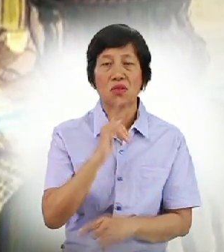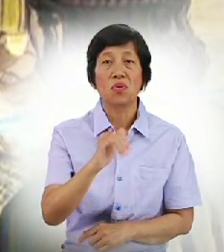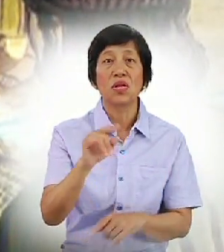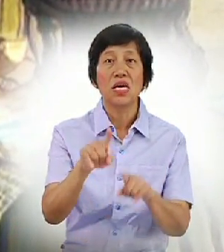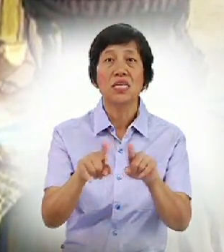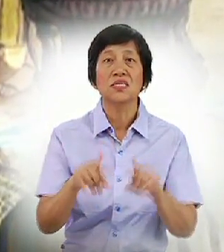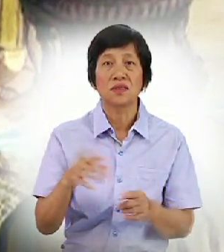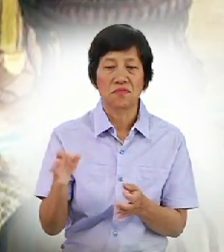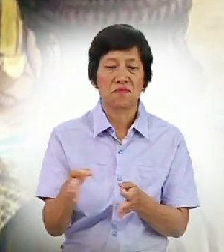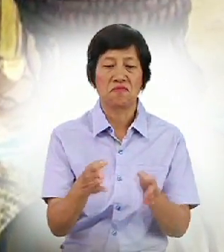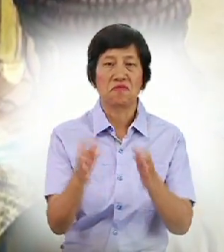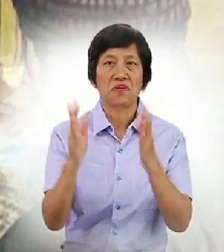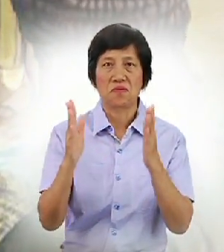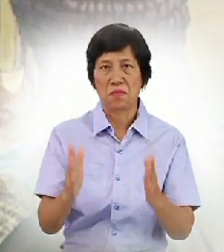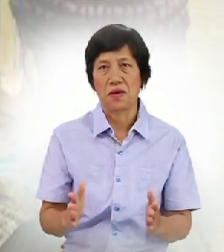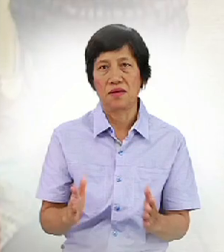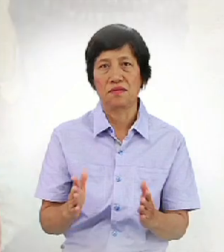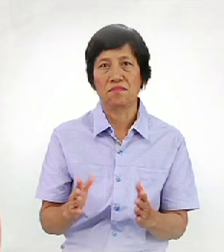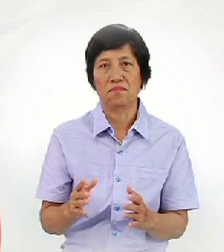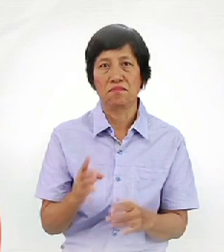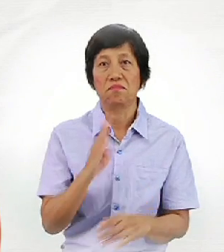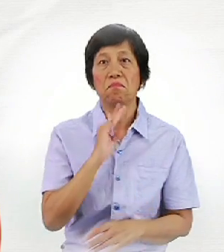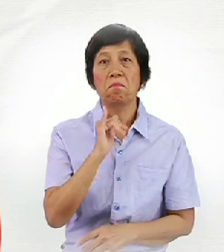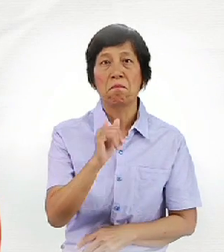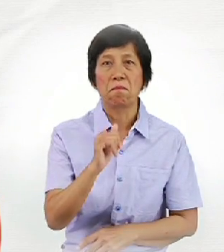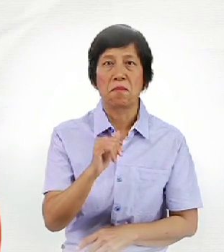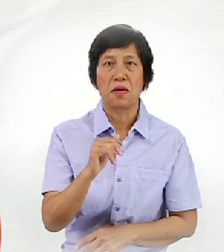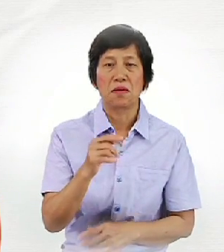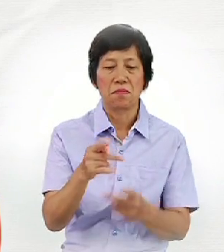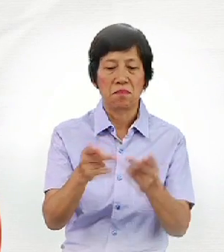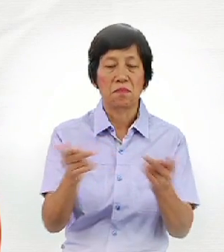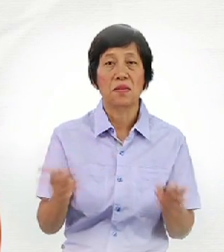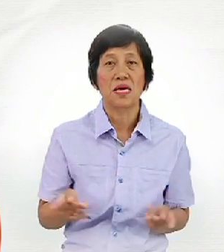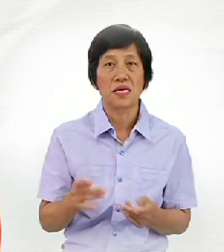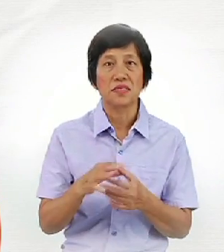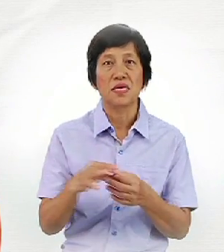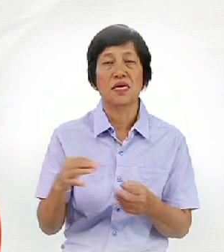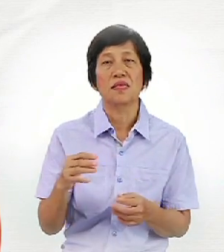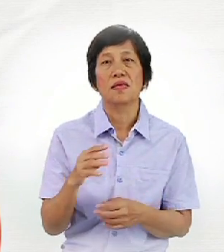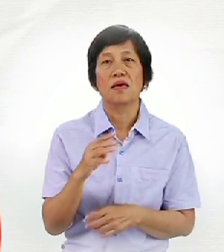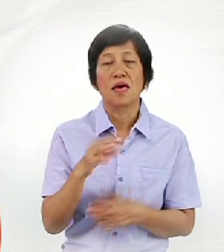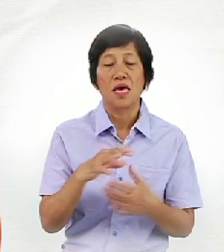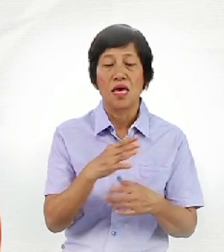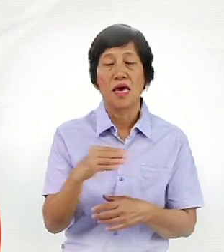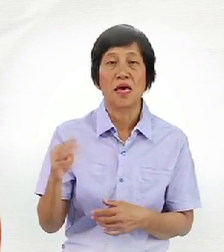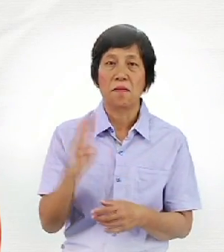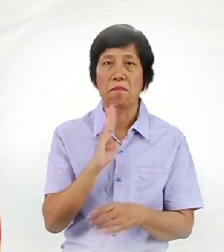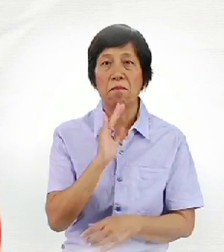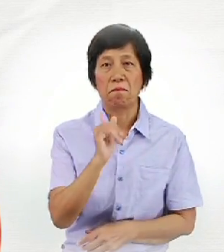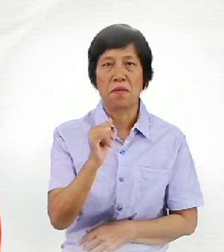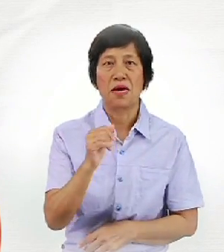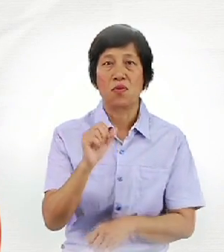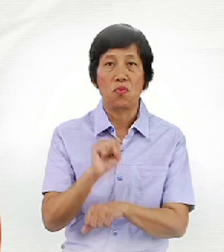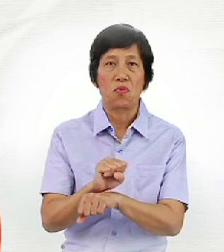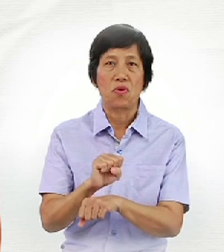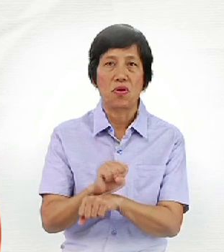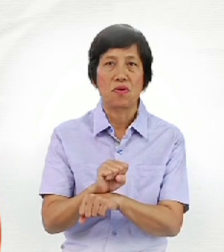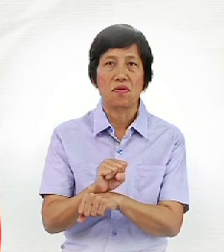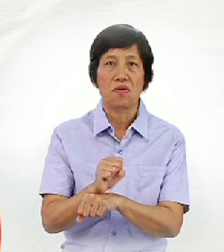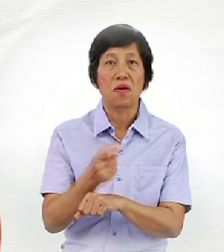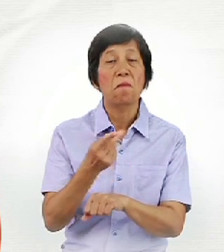a fisherman. By place and by trade,